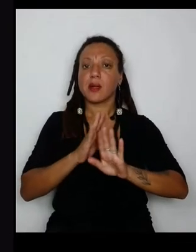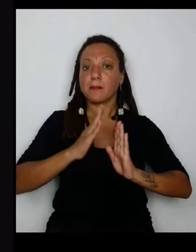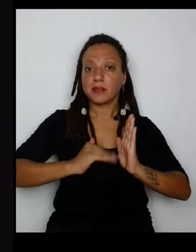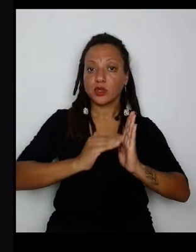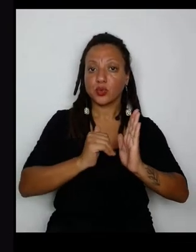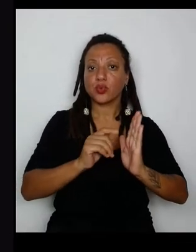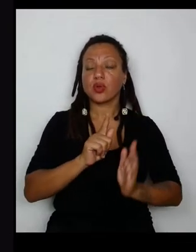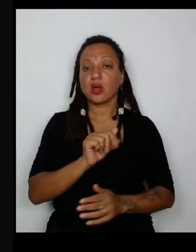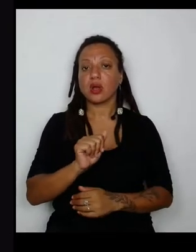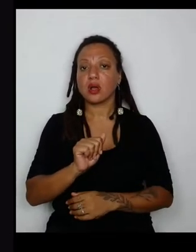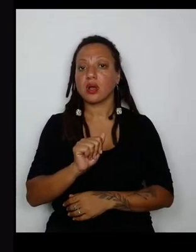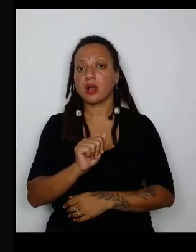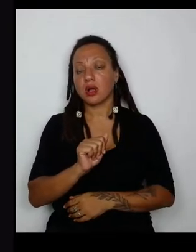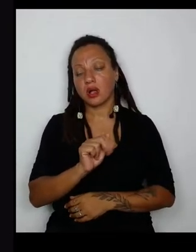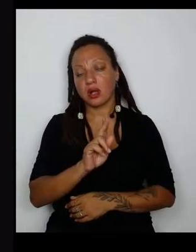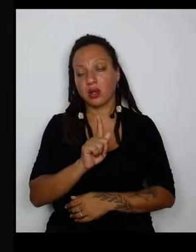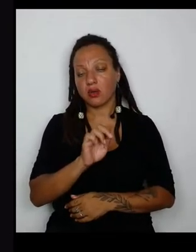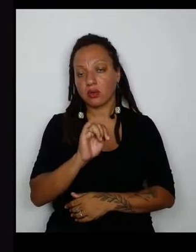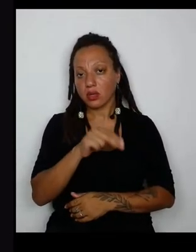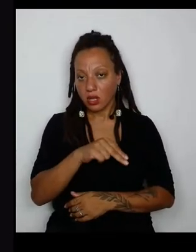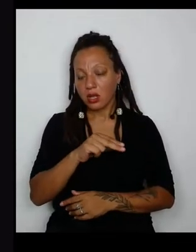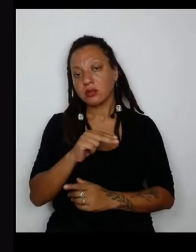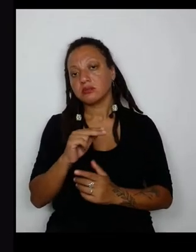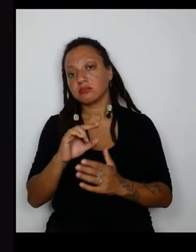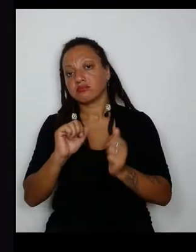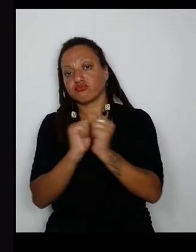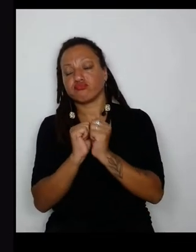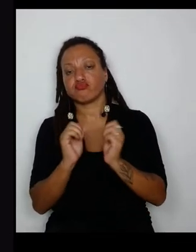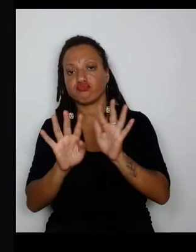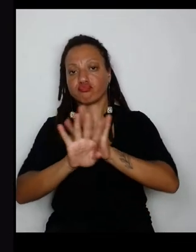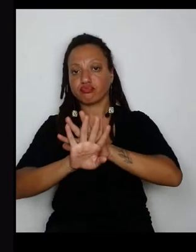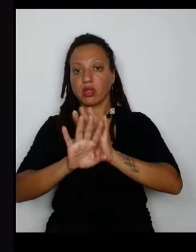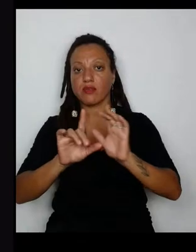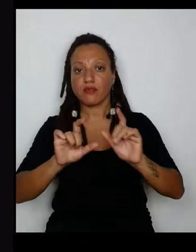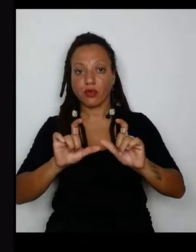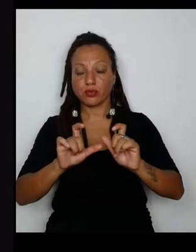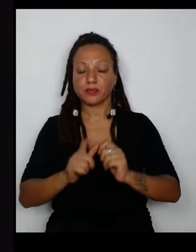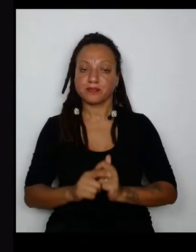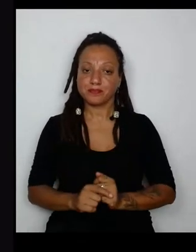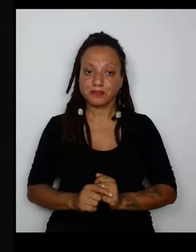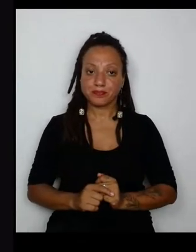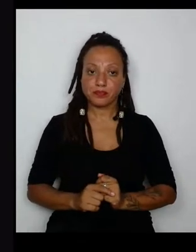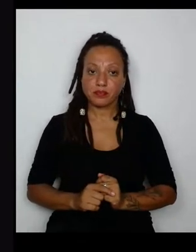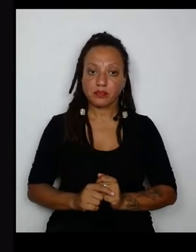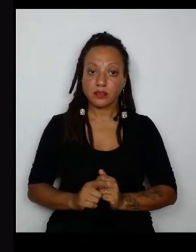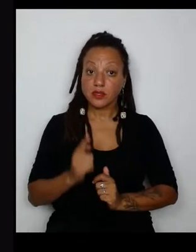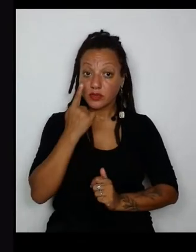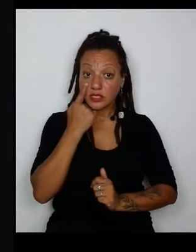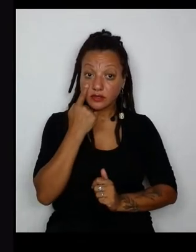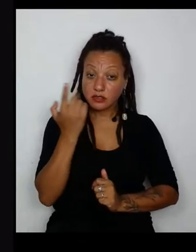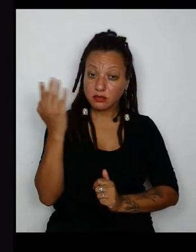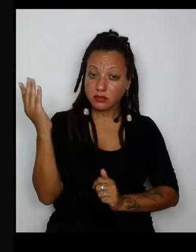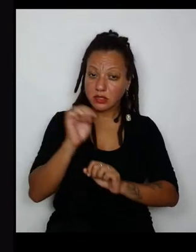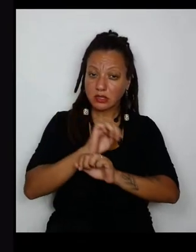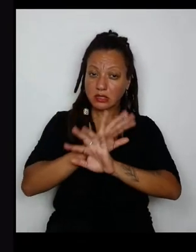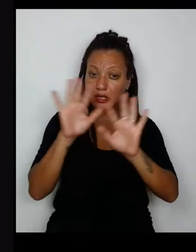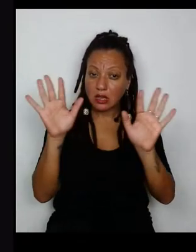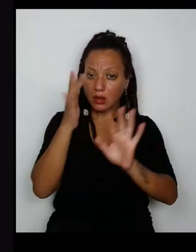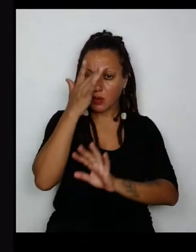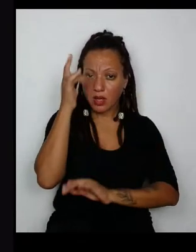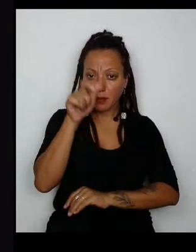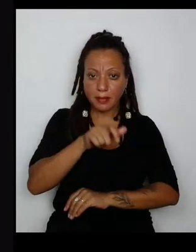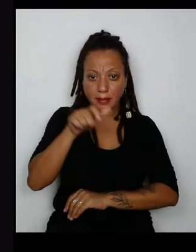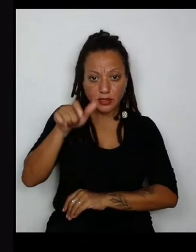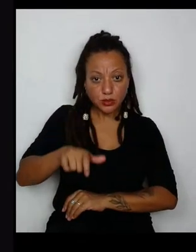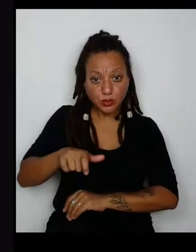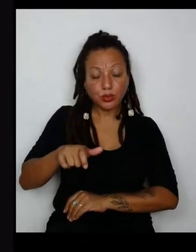apparent and takes on the form of a kind of amusement cut out where visitors place their heads and have their photos